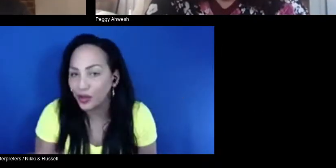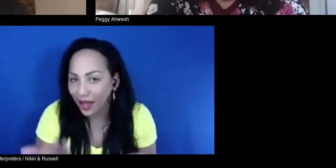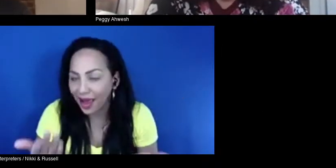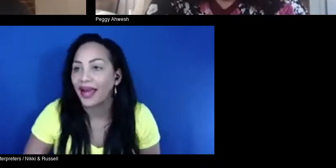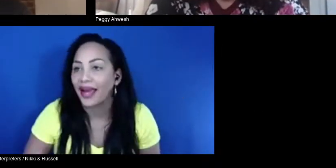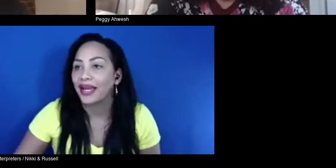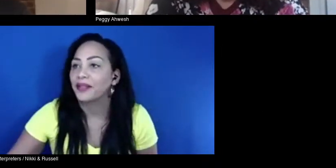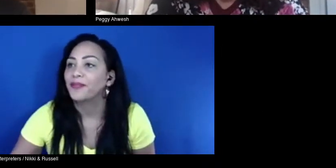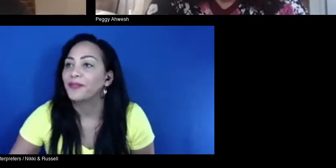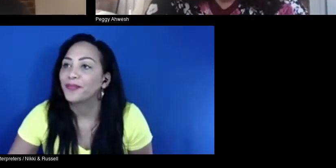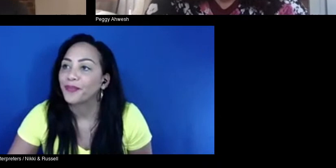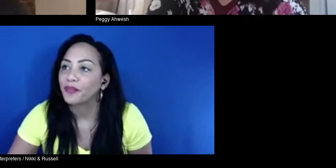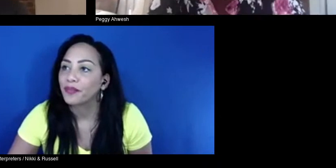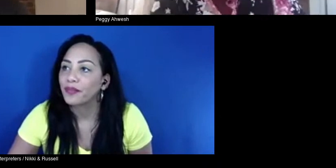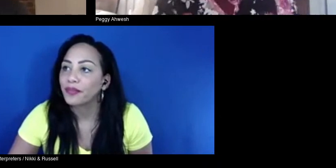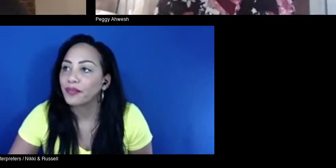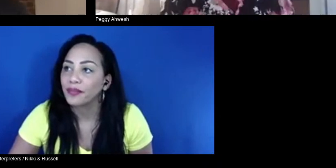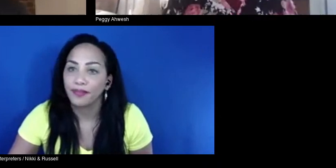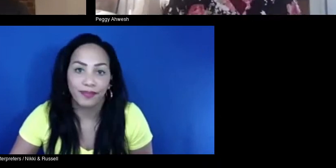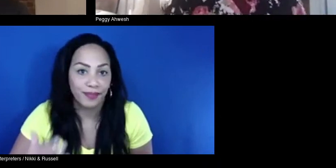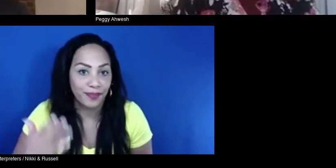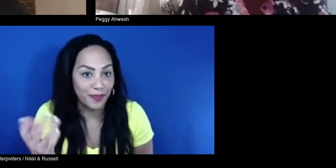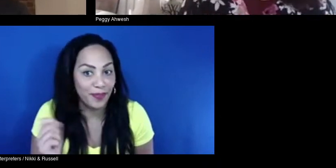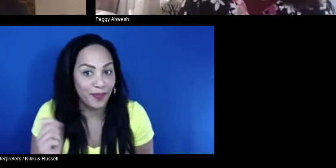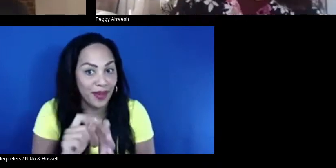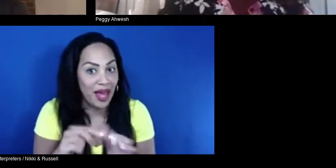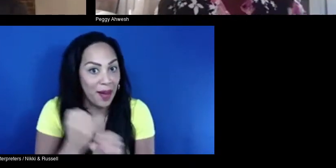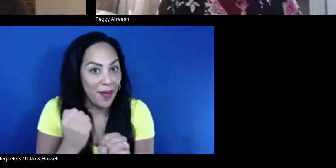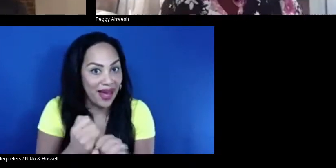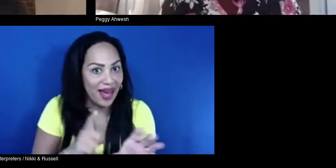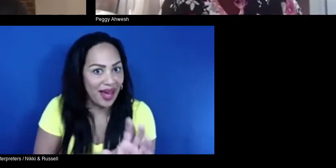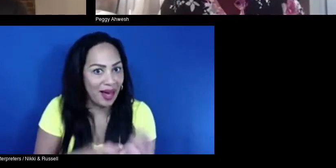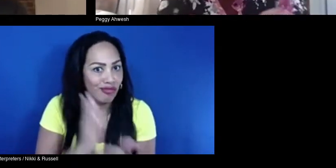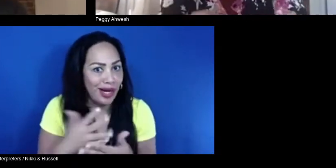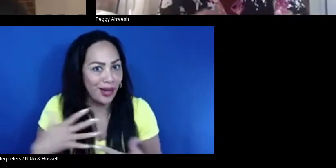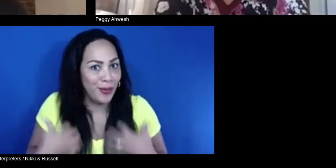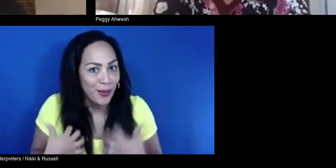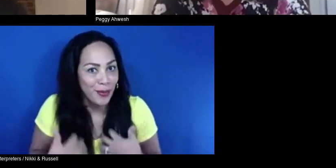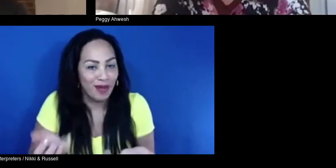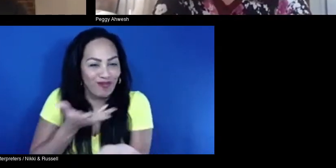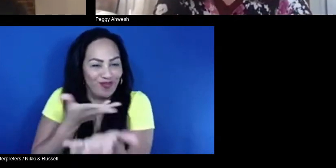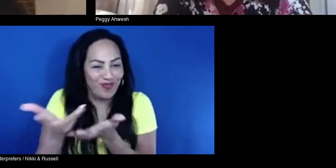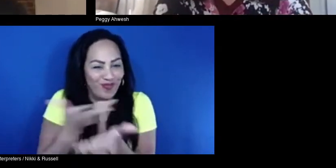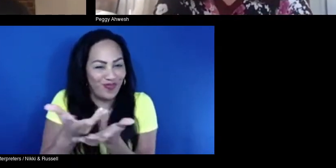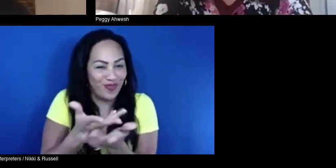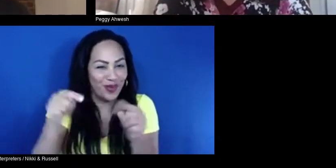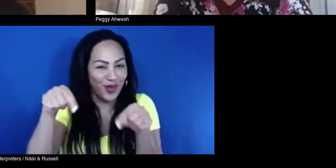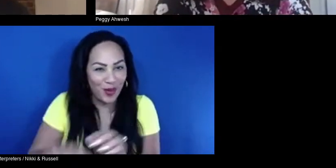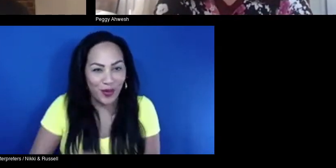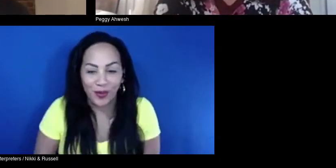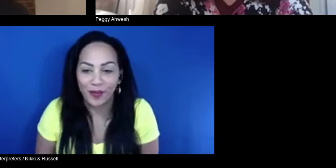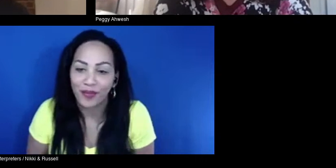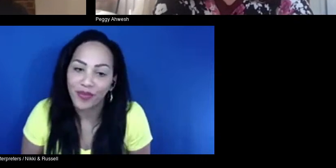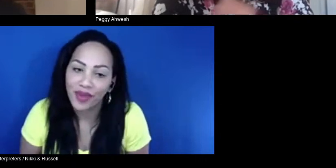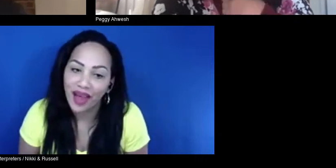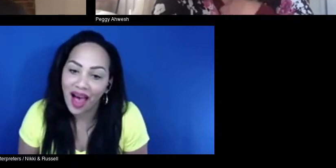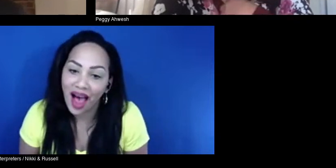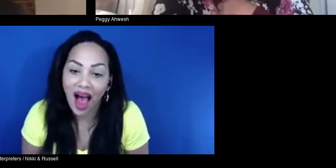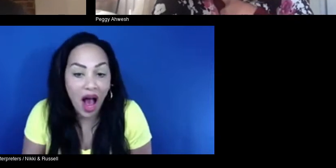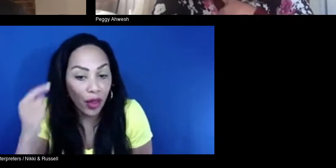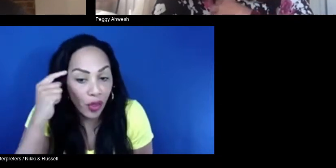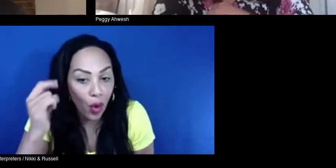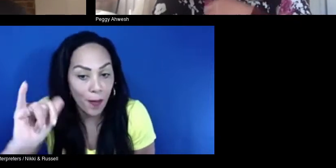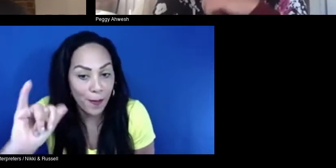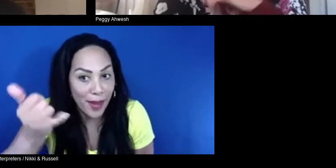Peggy, I'm really excited to have this conversation with you. I thought maybe we could